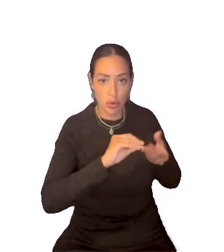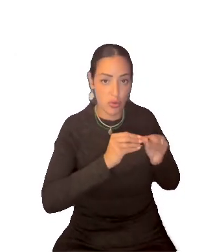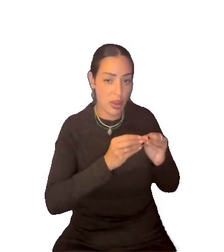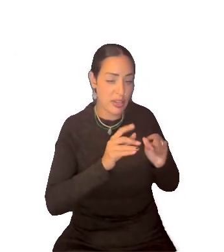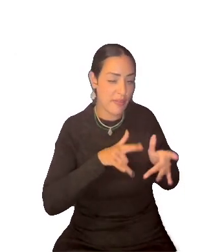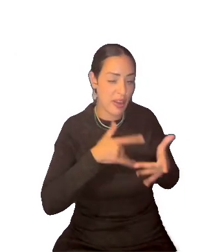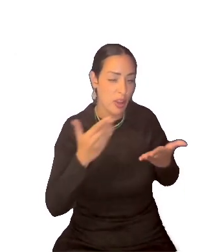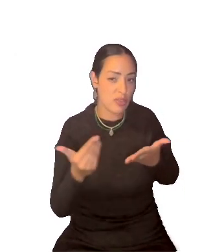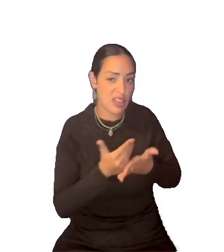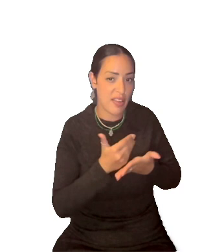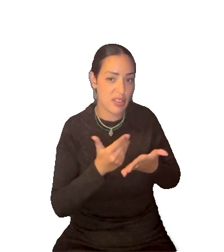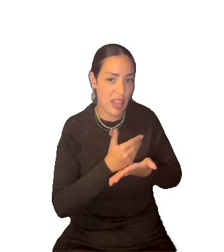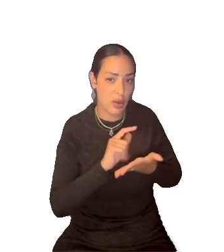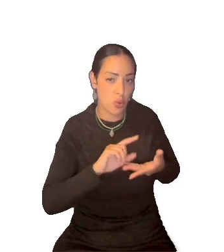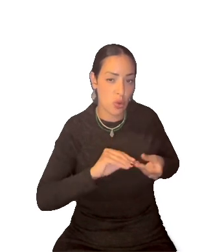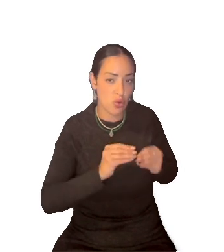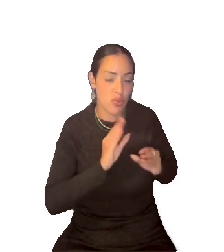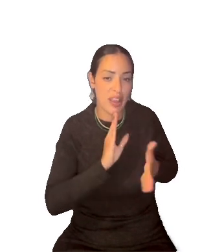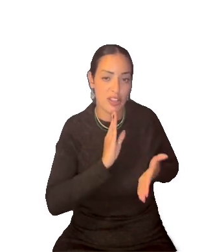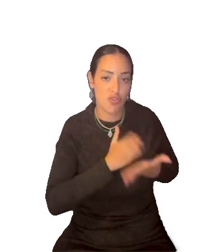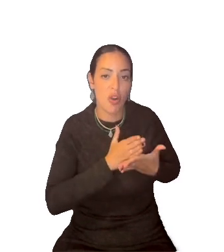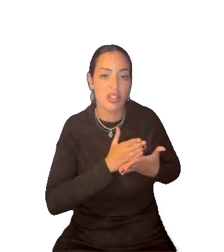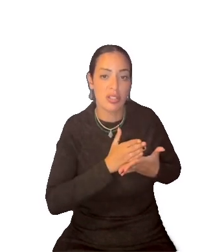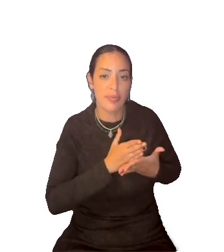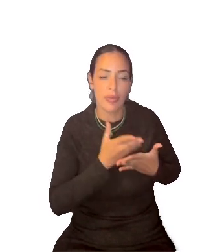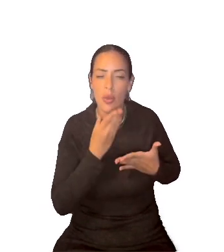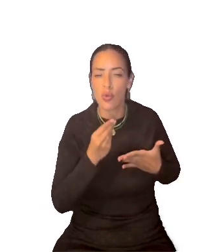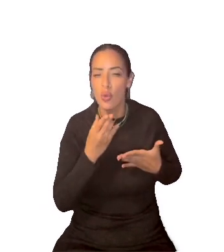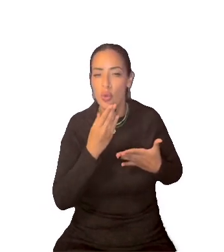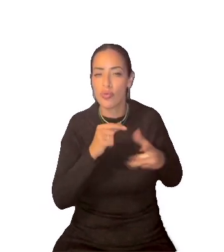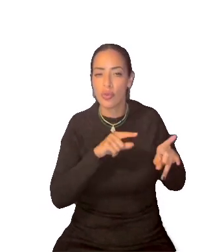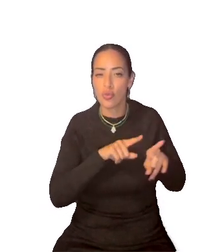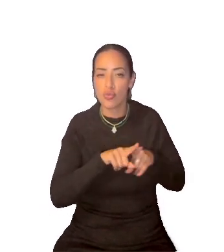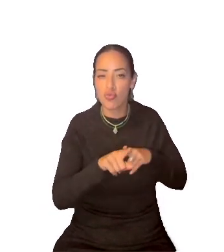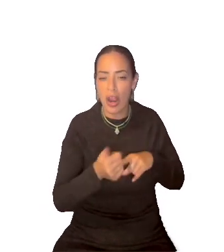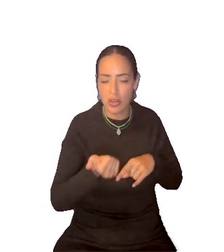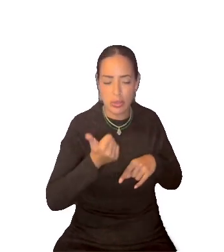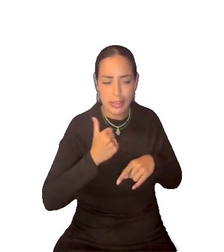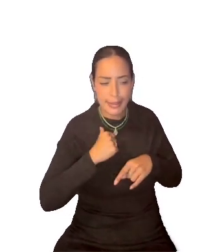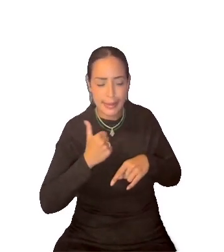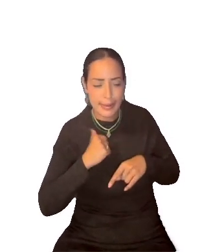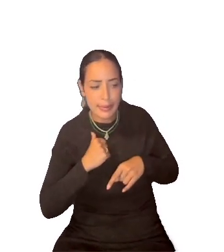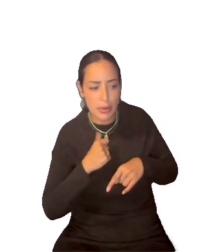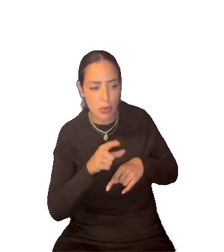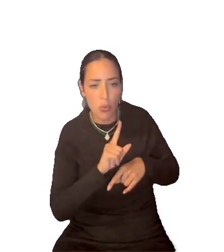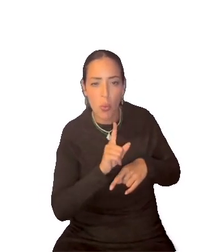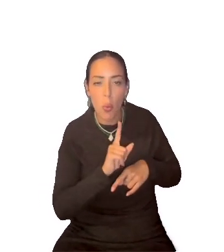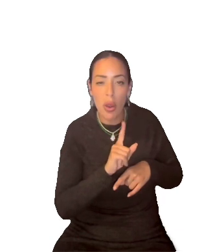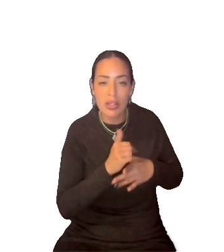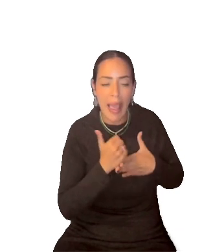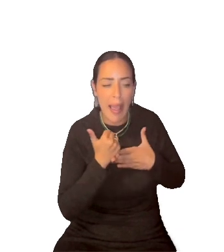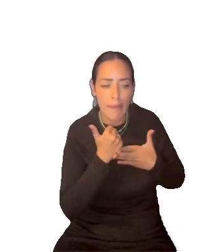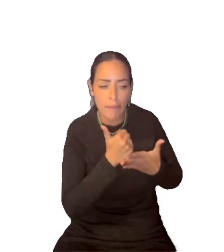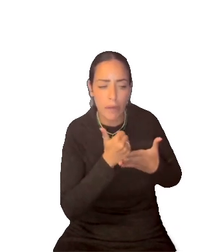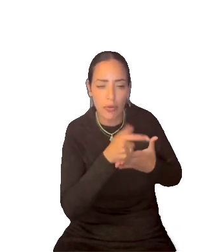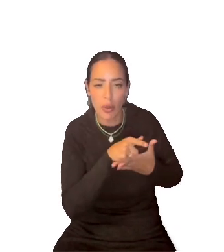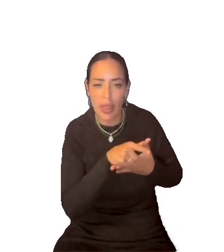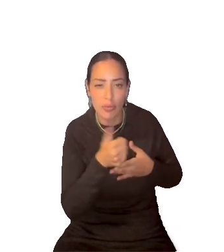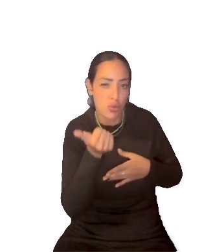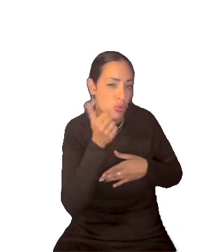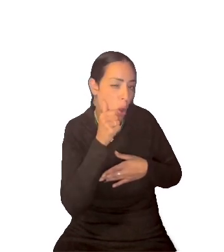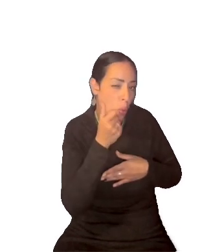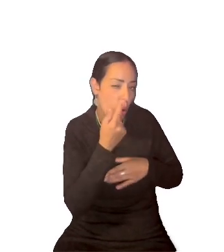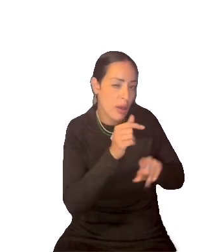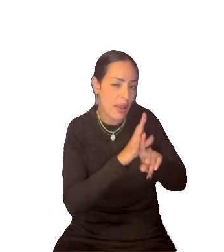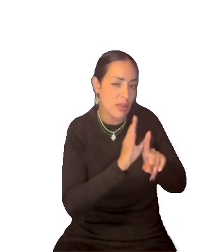of safety and build trust. It can also be useful to try and anticipate what might be helpful for a bereaved family to know.